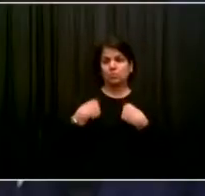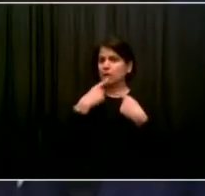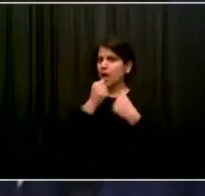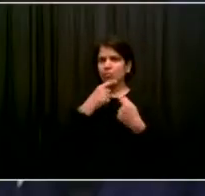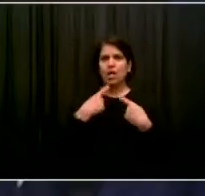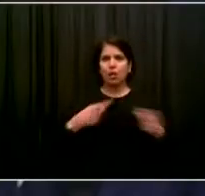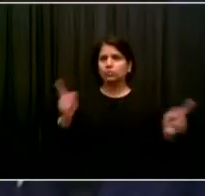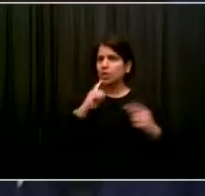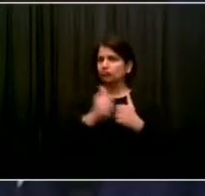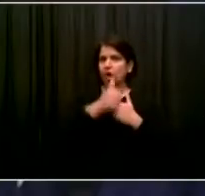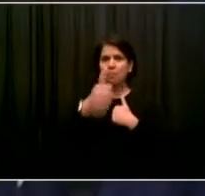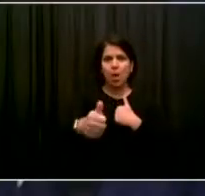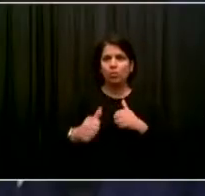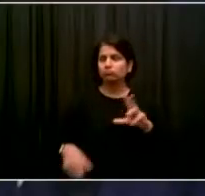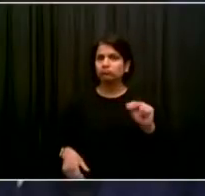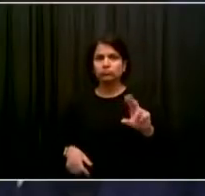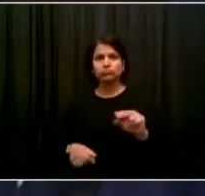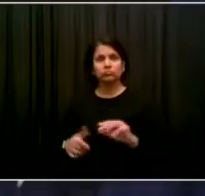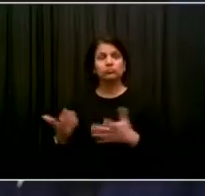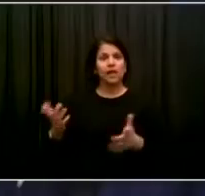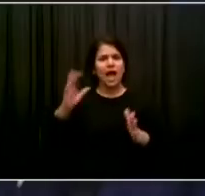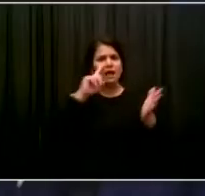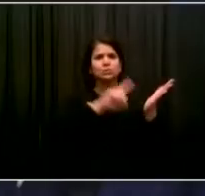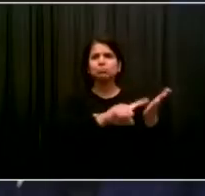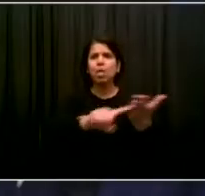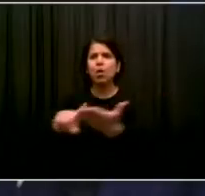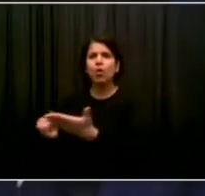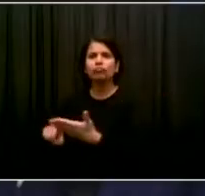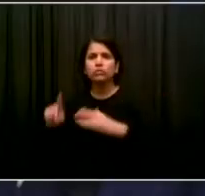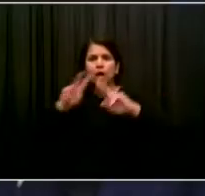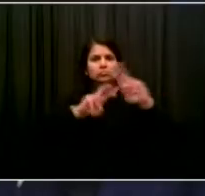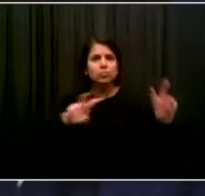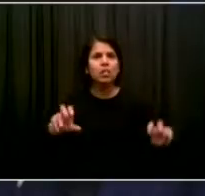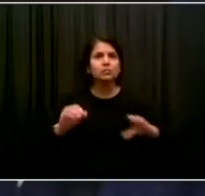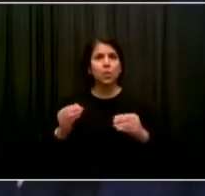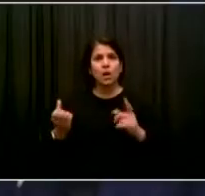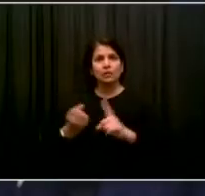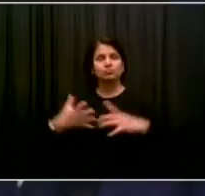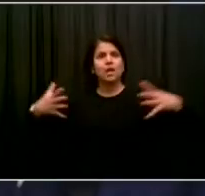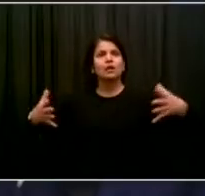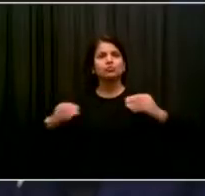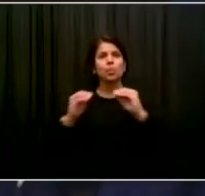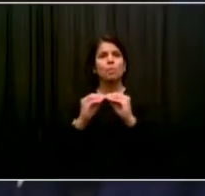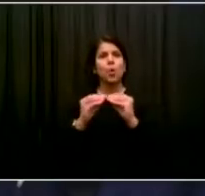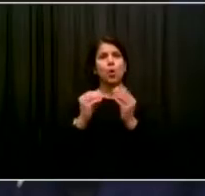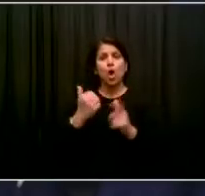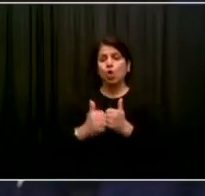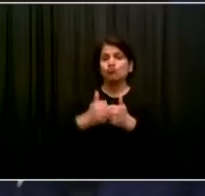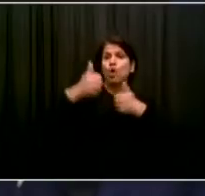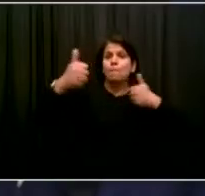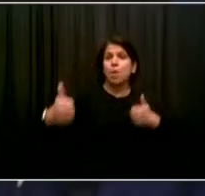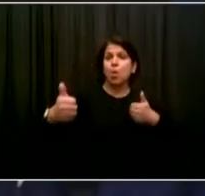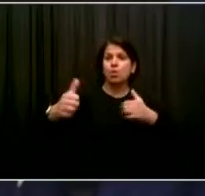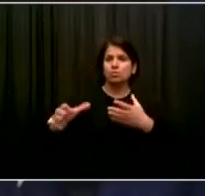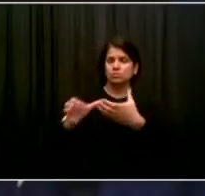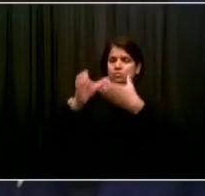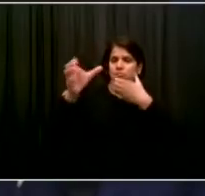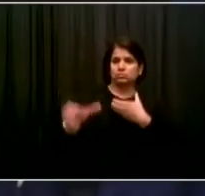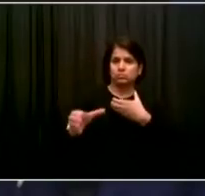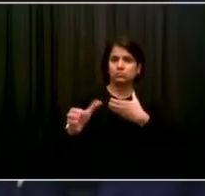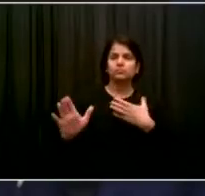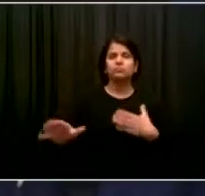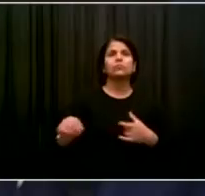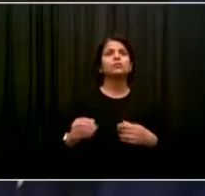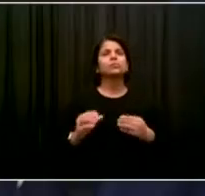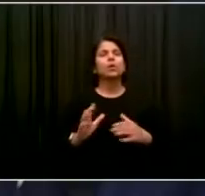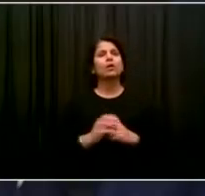the possibilities of the expansion of a remote learning option. It was reported as though this has already been announced.